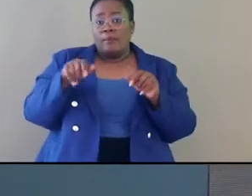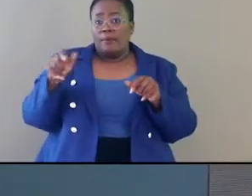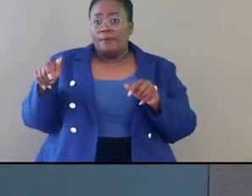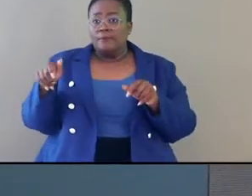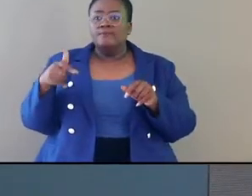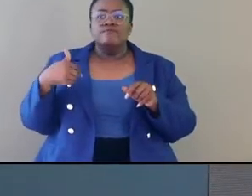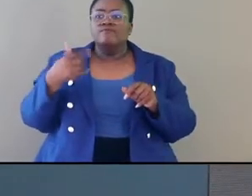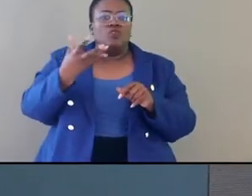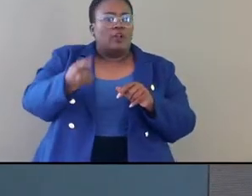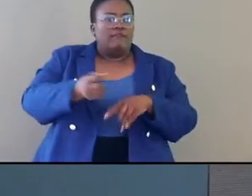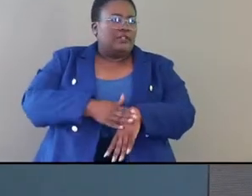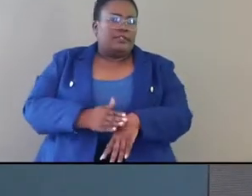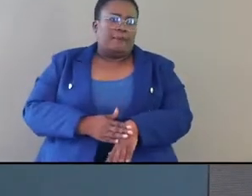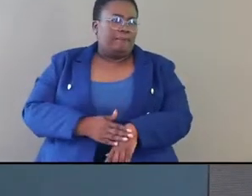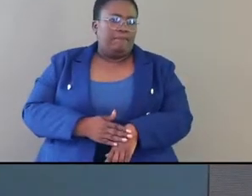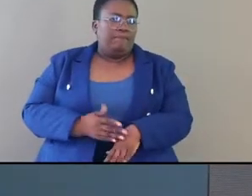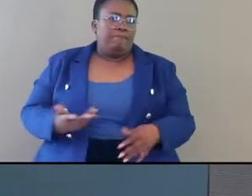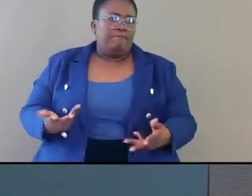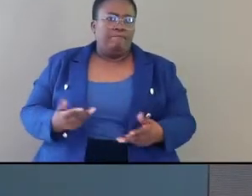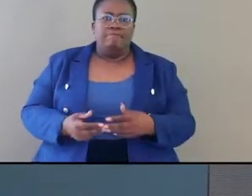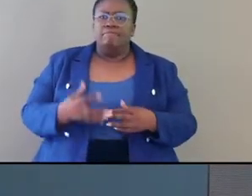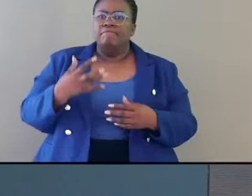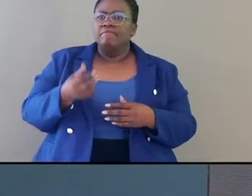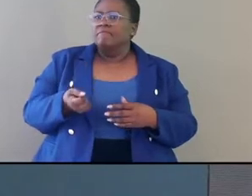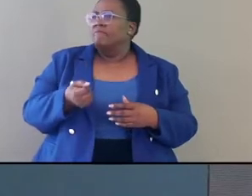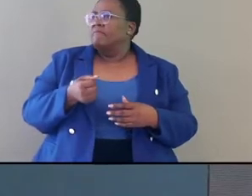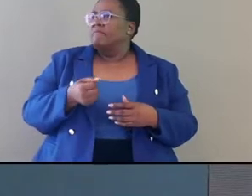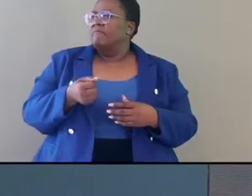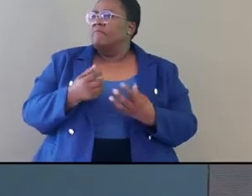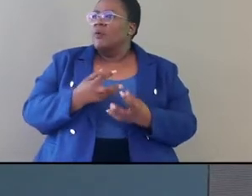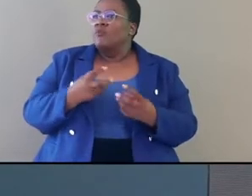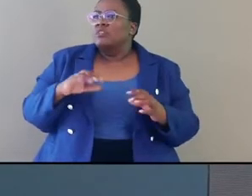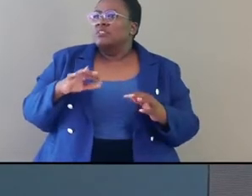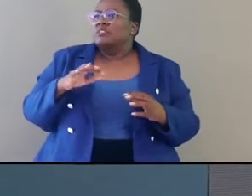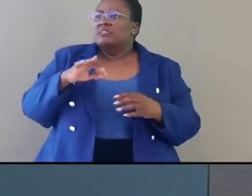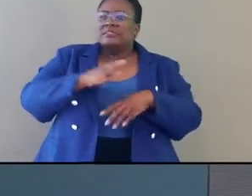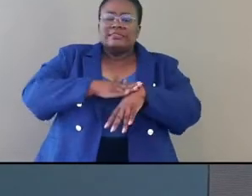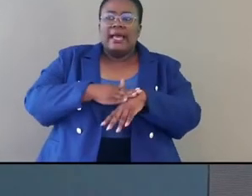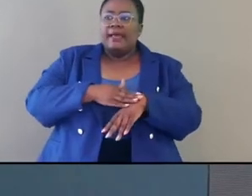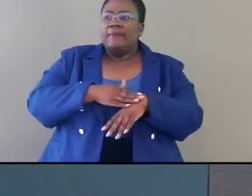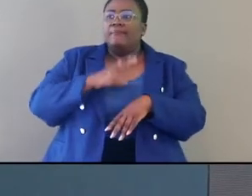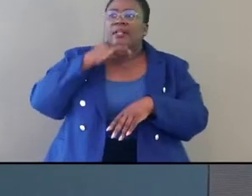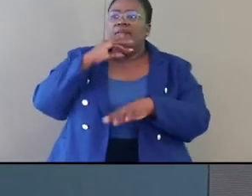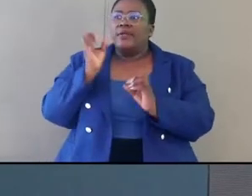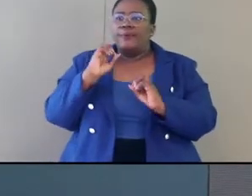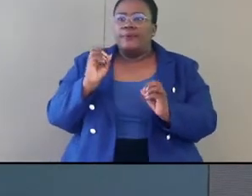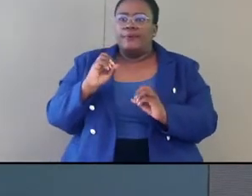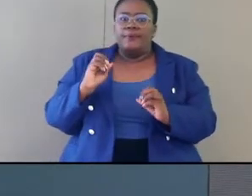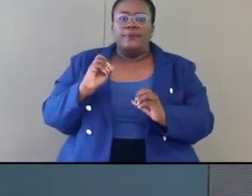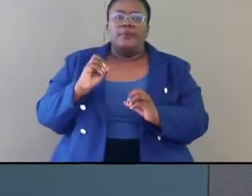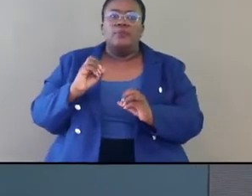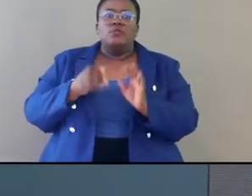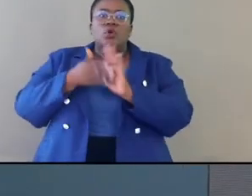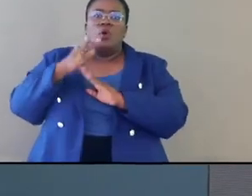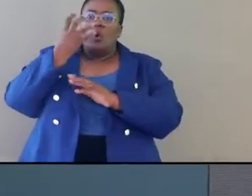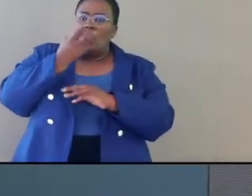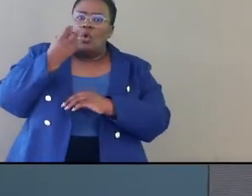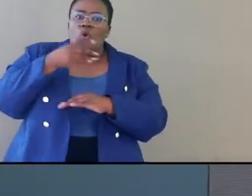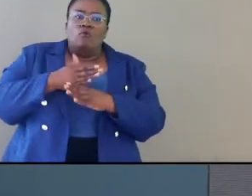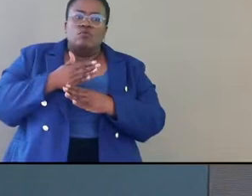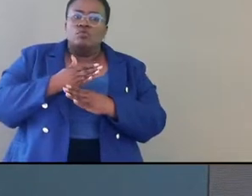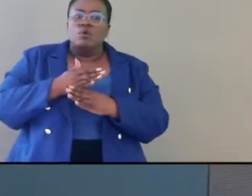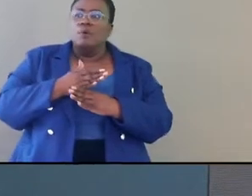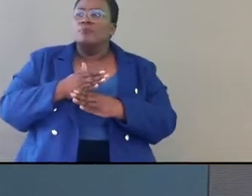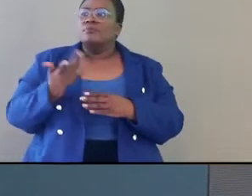really don't have the time right? They've got time poverty in a way if you think about it. They don't have the time to go look for jobs.